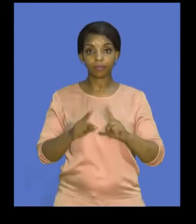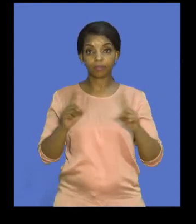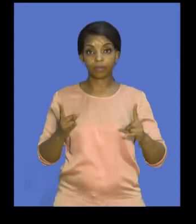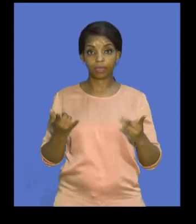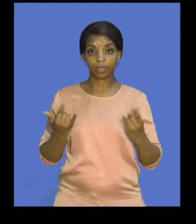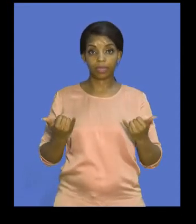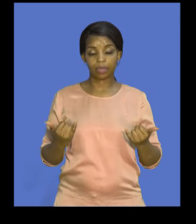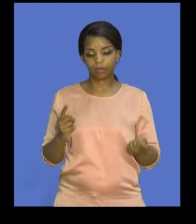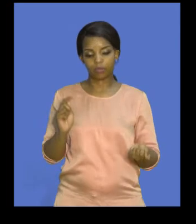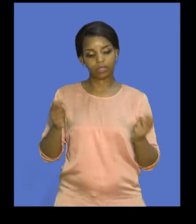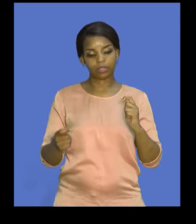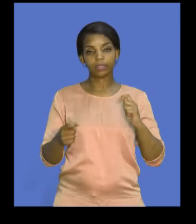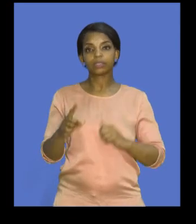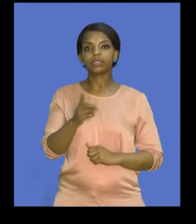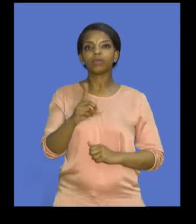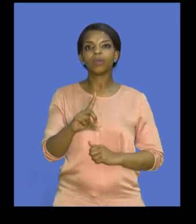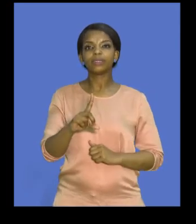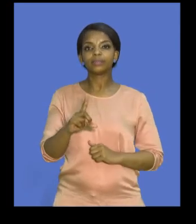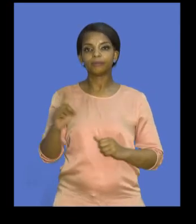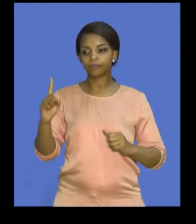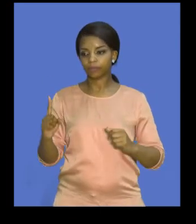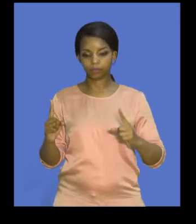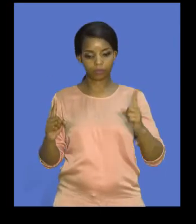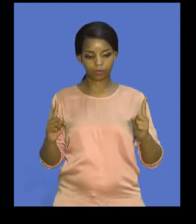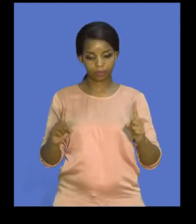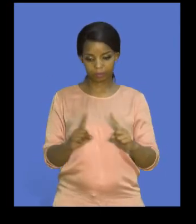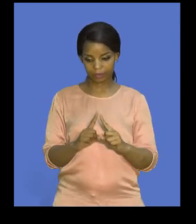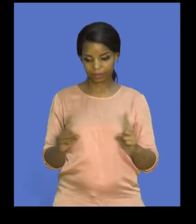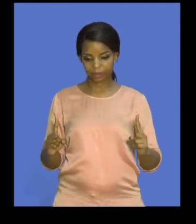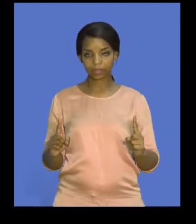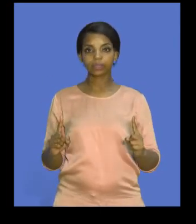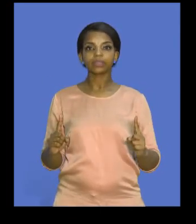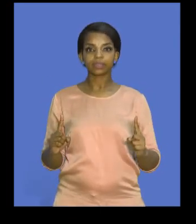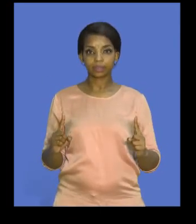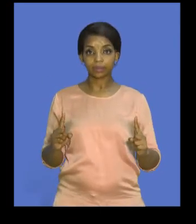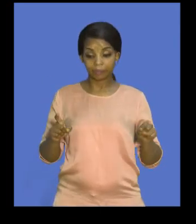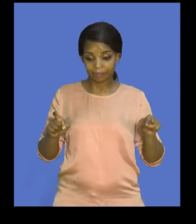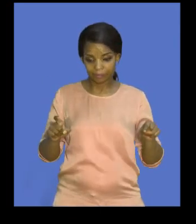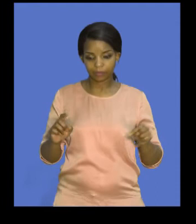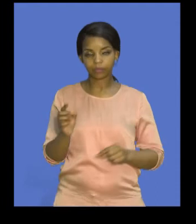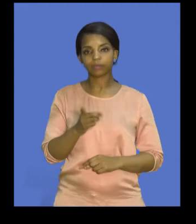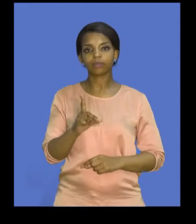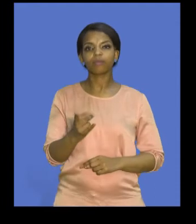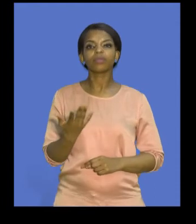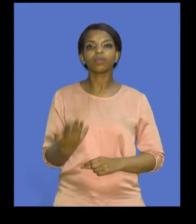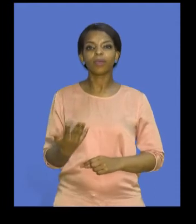between the 2 charges. So this distance R is actually our independent variable, right? So by changing